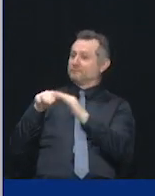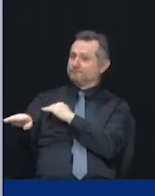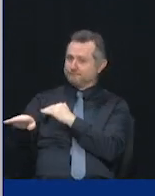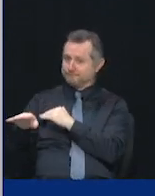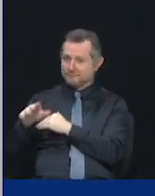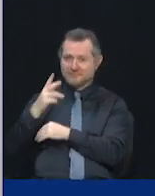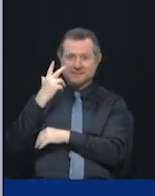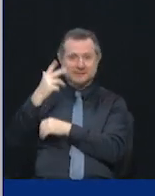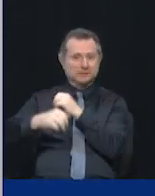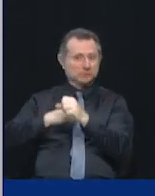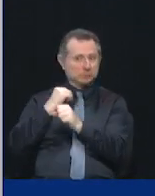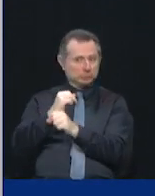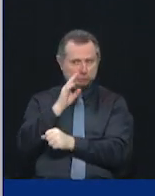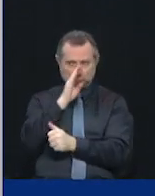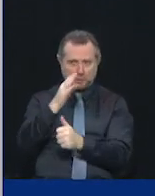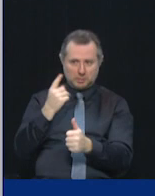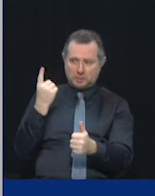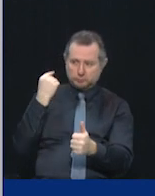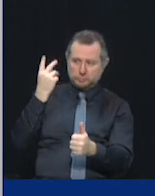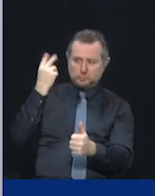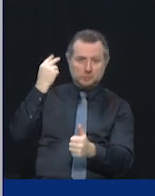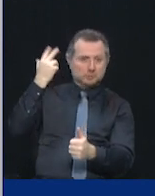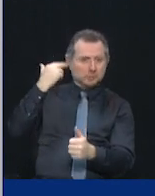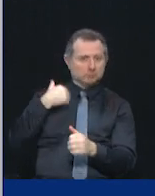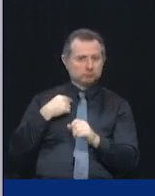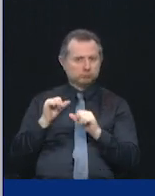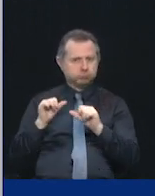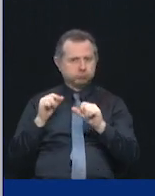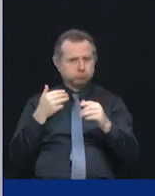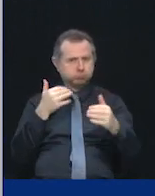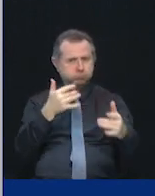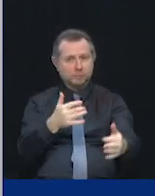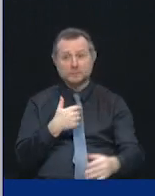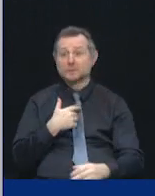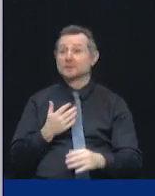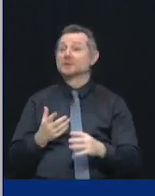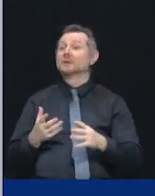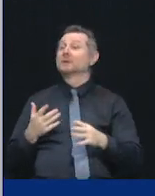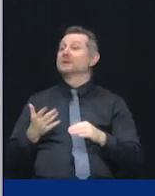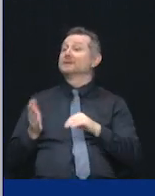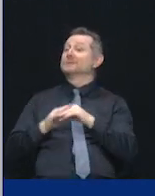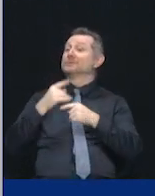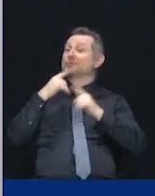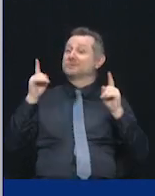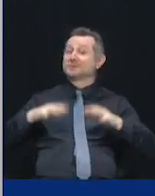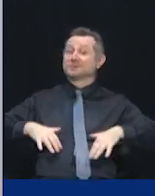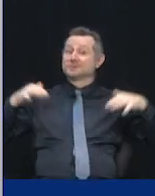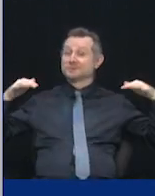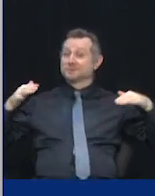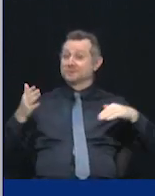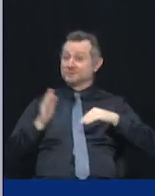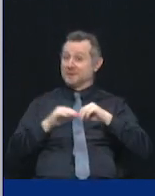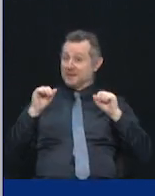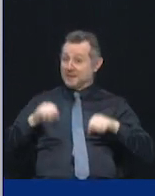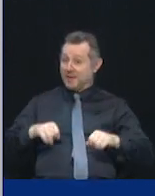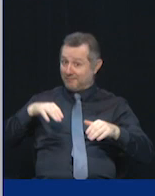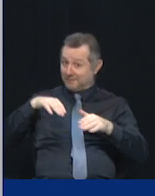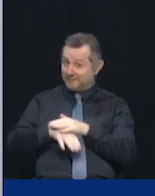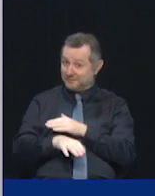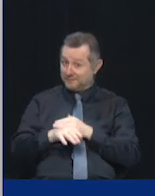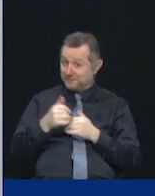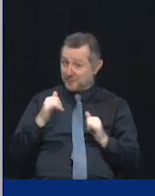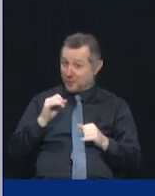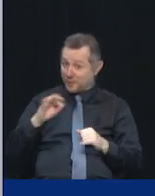season. Today's news that you have increased the overall capacity and therefore the number of fans who can attend the Stanley Cup